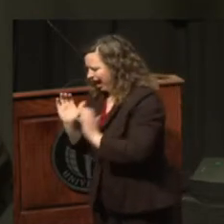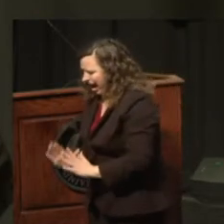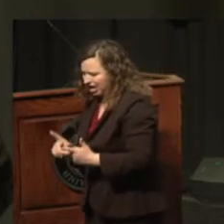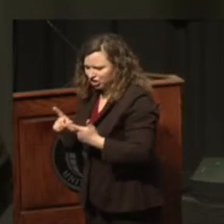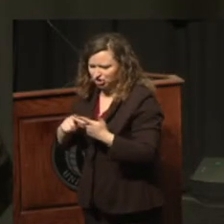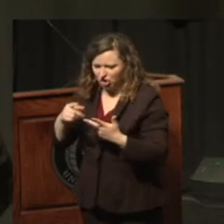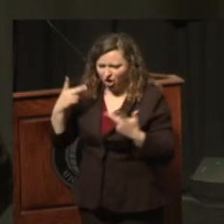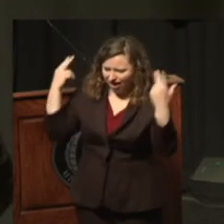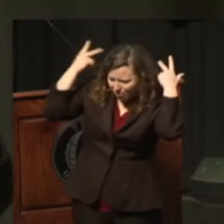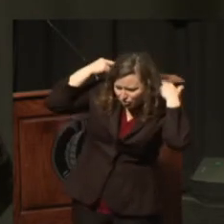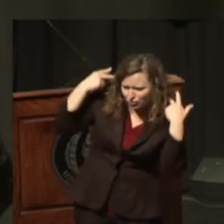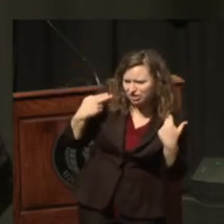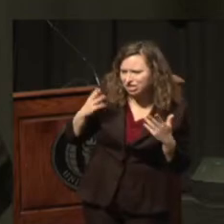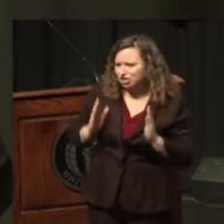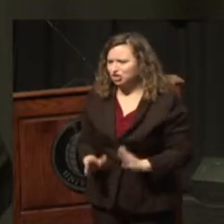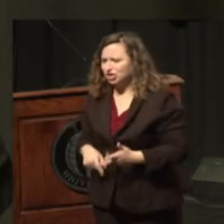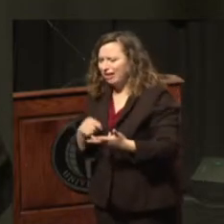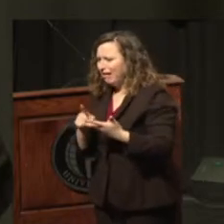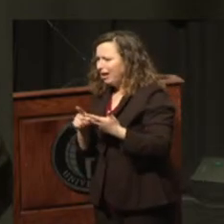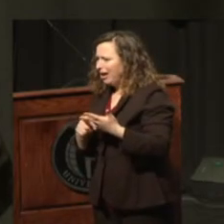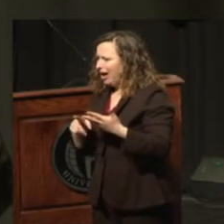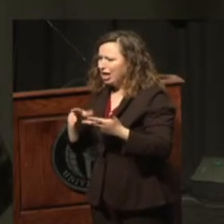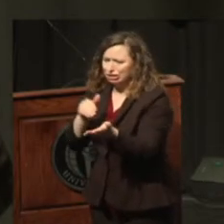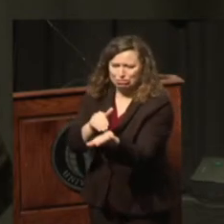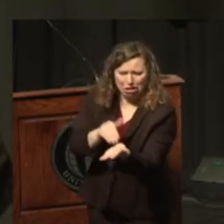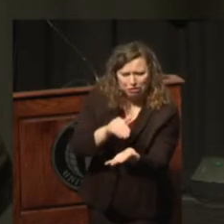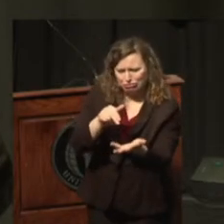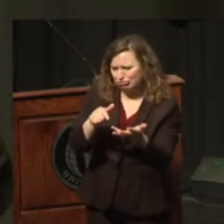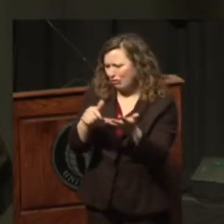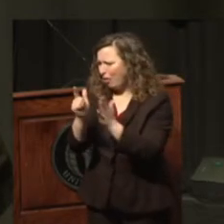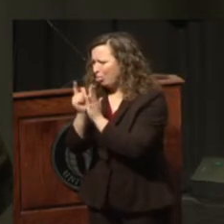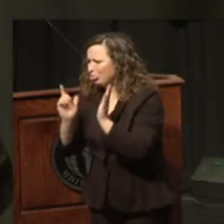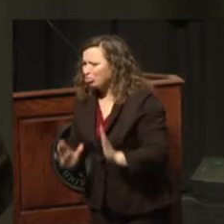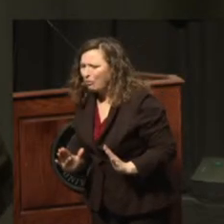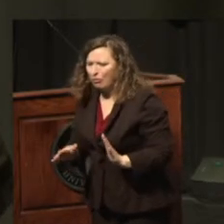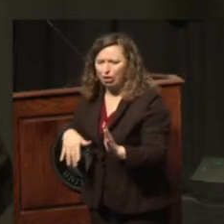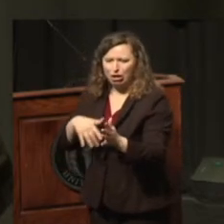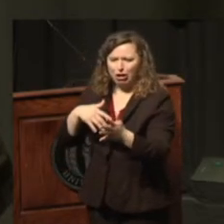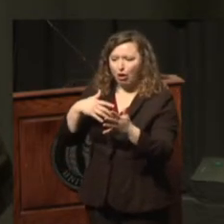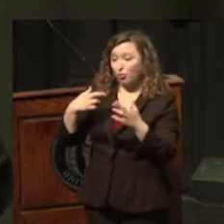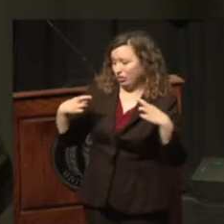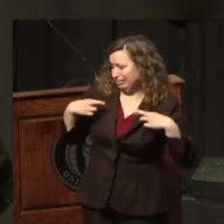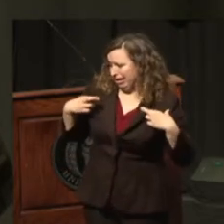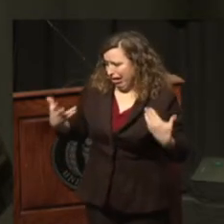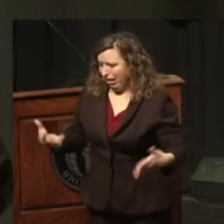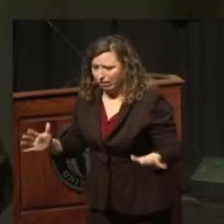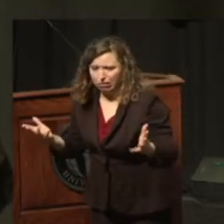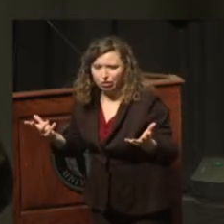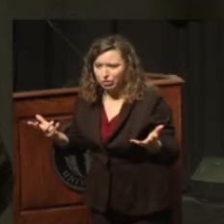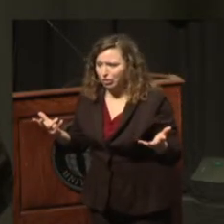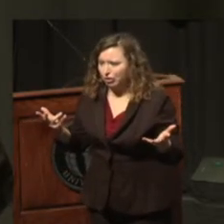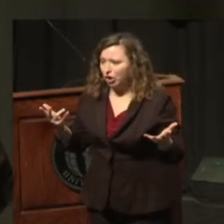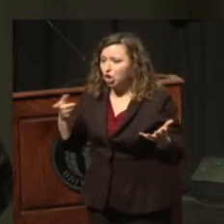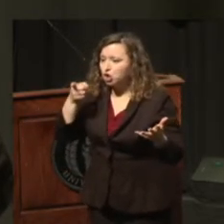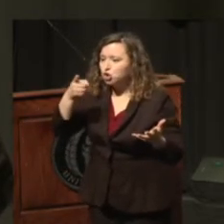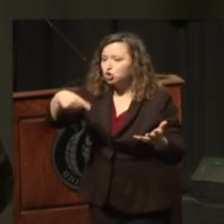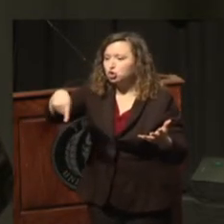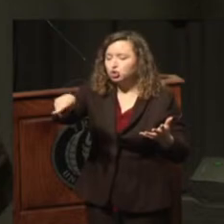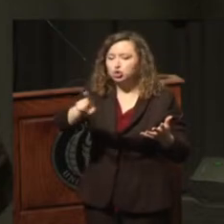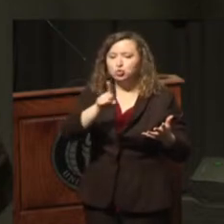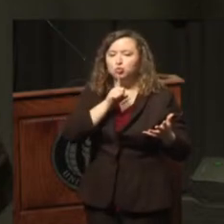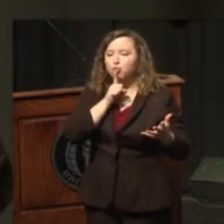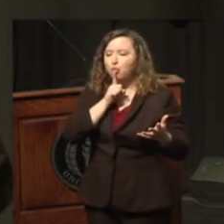beautician, a garbage collector, a doctor, a lawyer, retired. You are that. That's